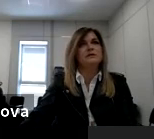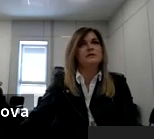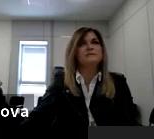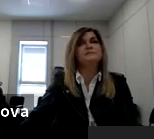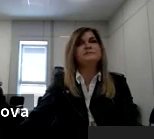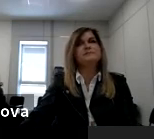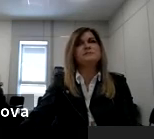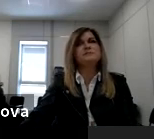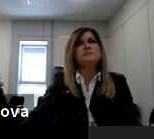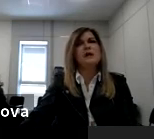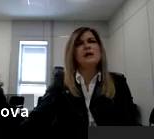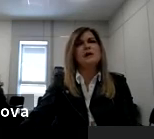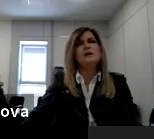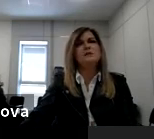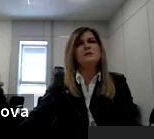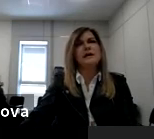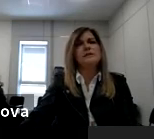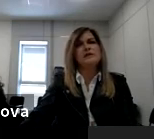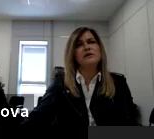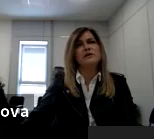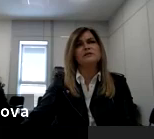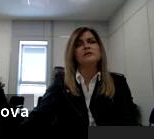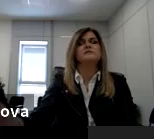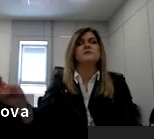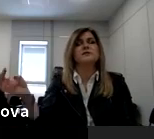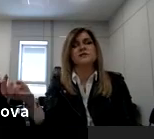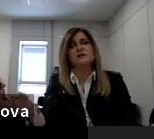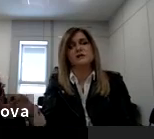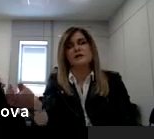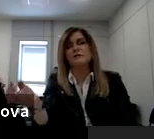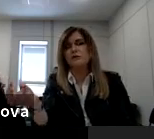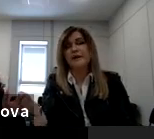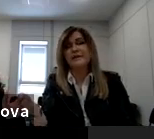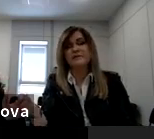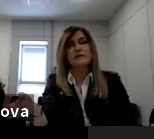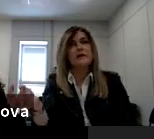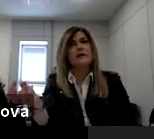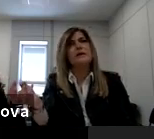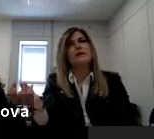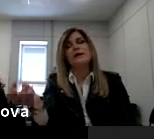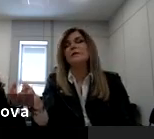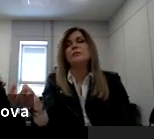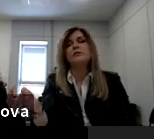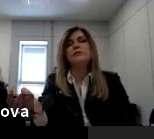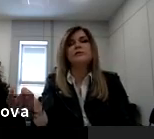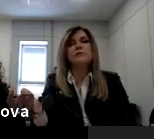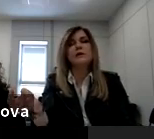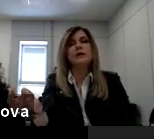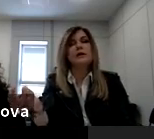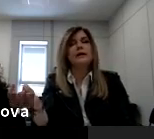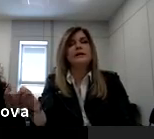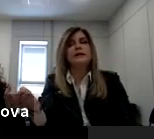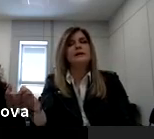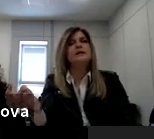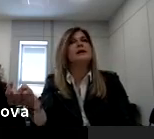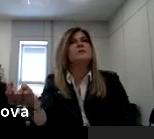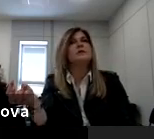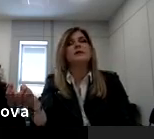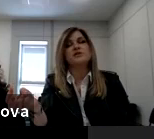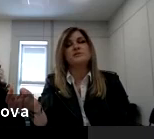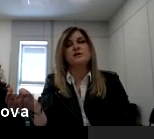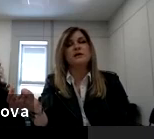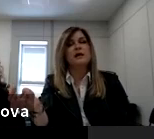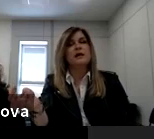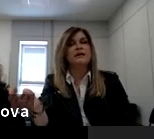Oops, sorry. We have here, Interstark can be white, it can be monochrome, it can